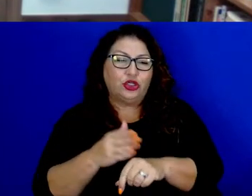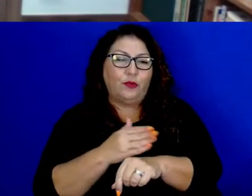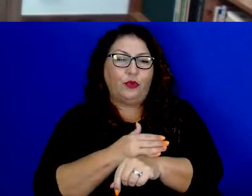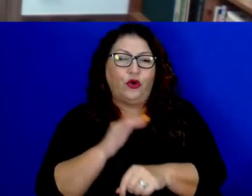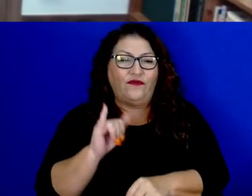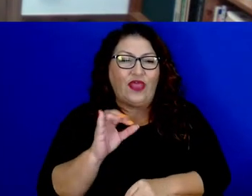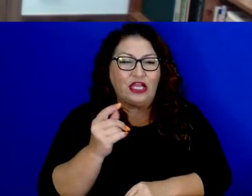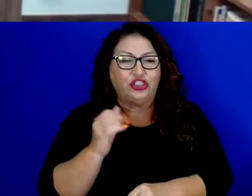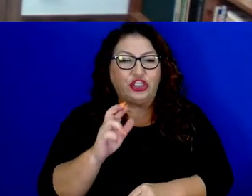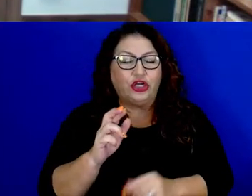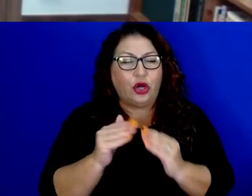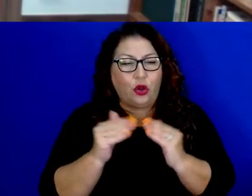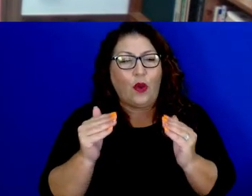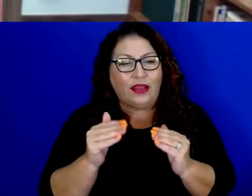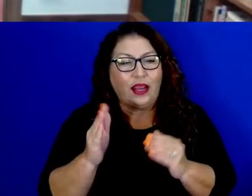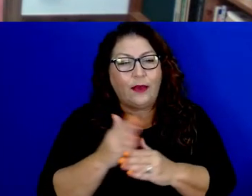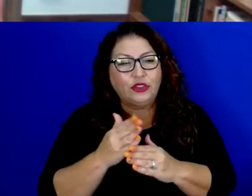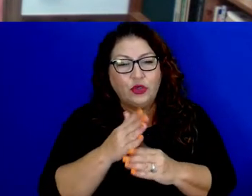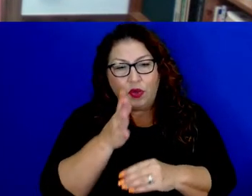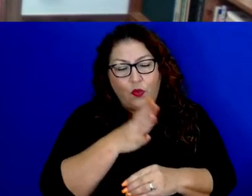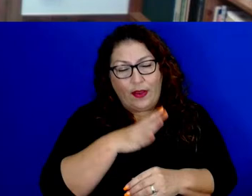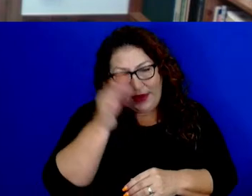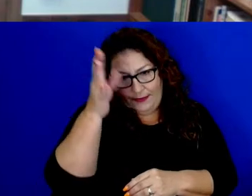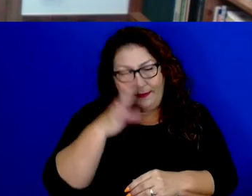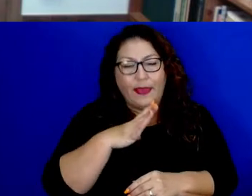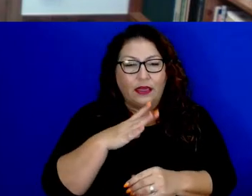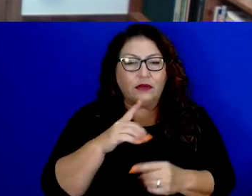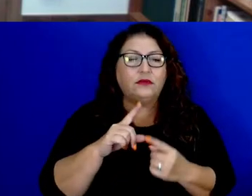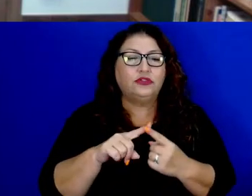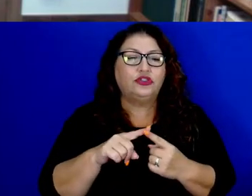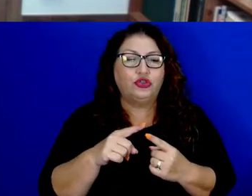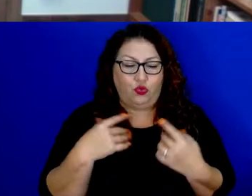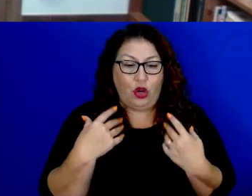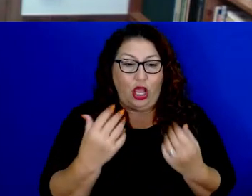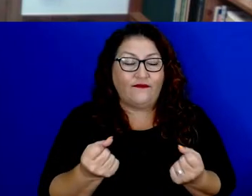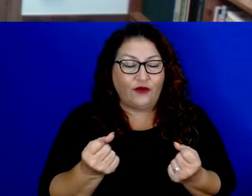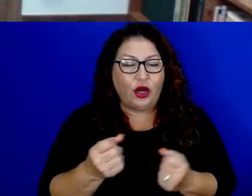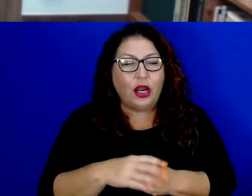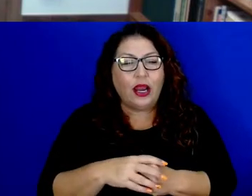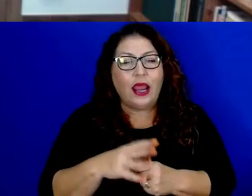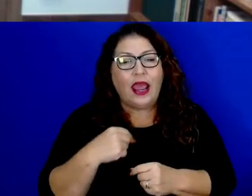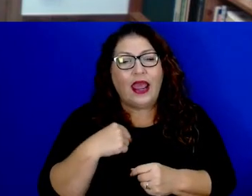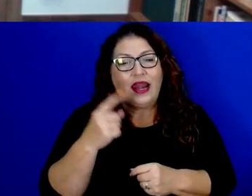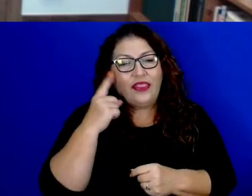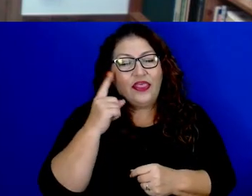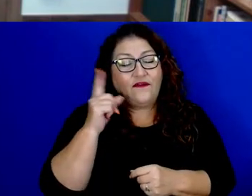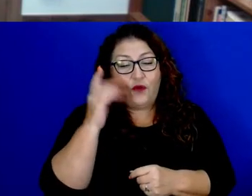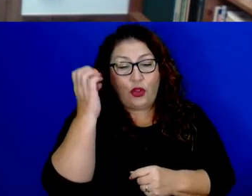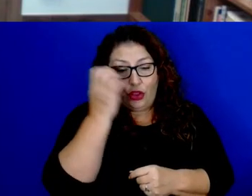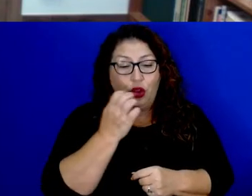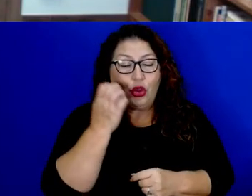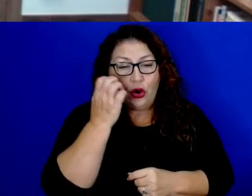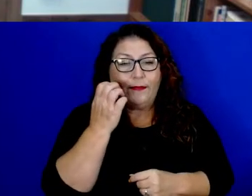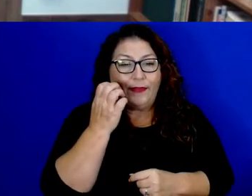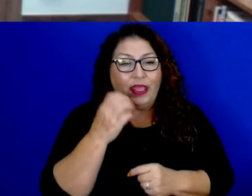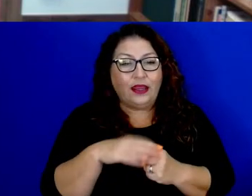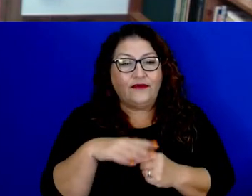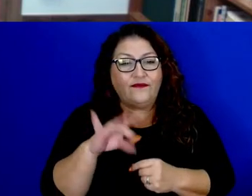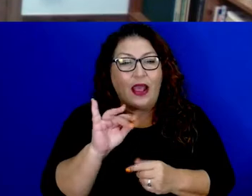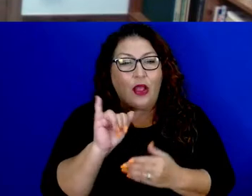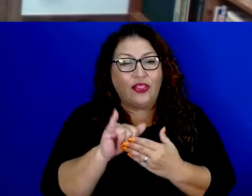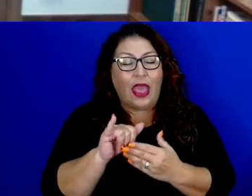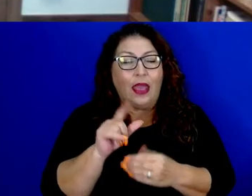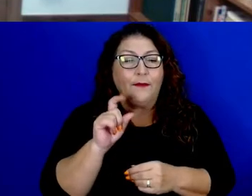between women and men to struggle and to recover. And I think for the European Fund, this must be also a